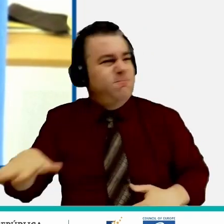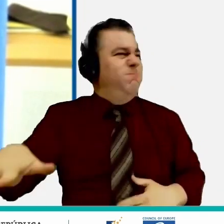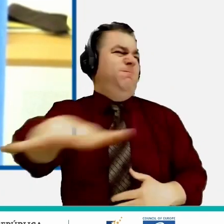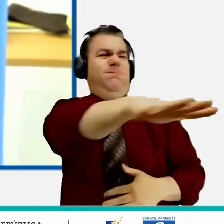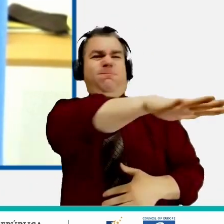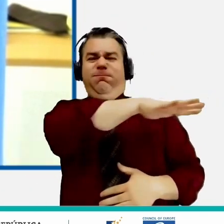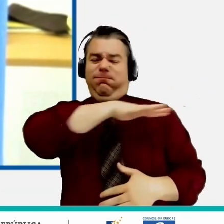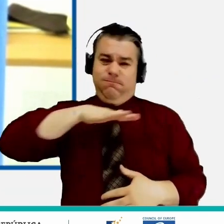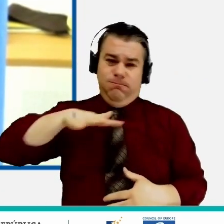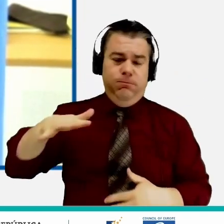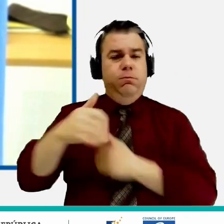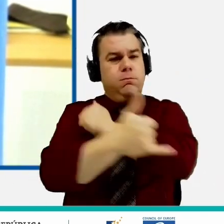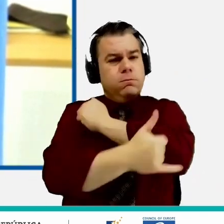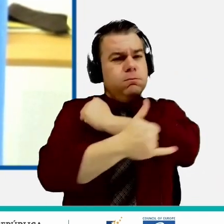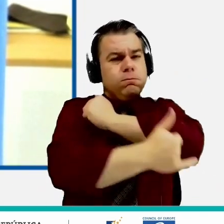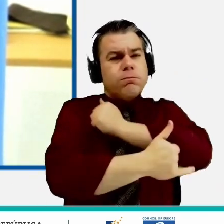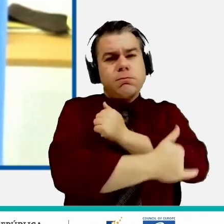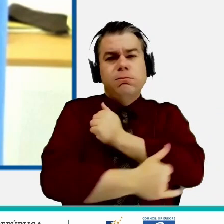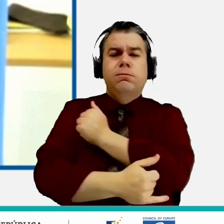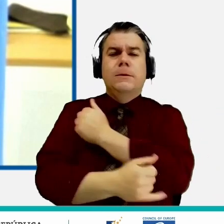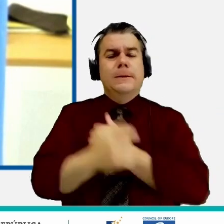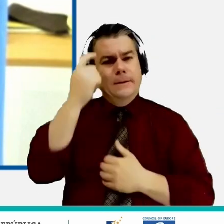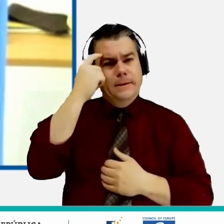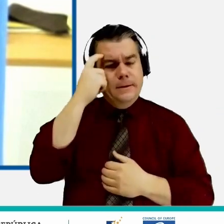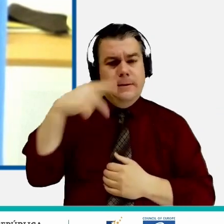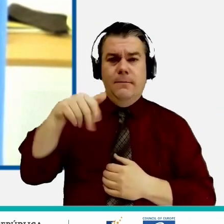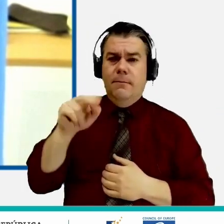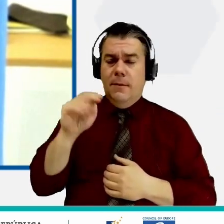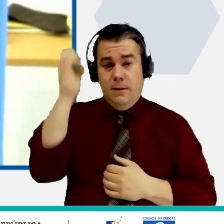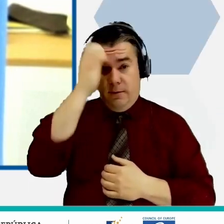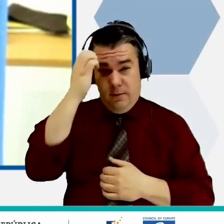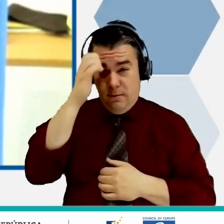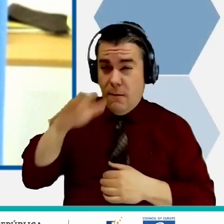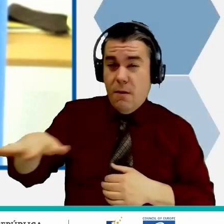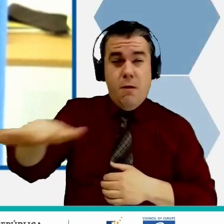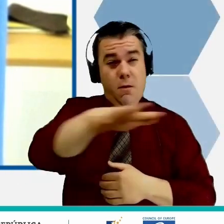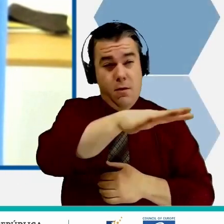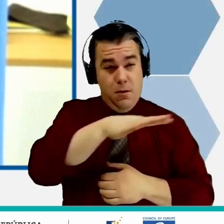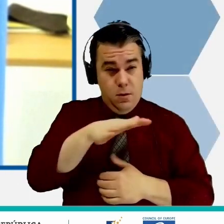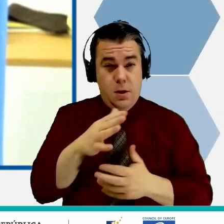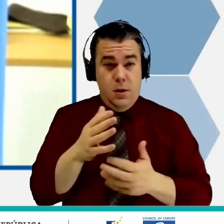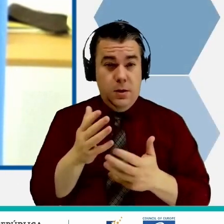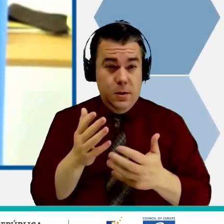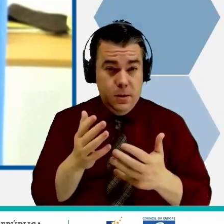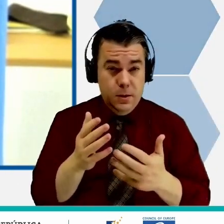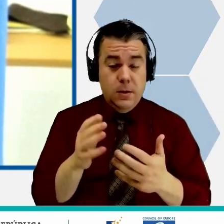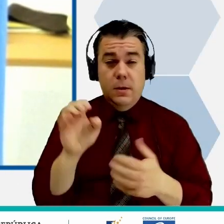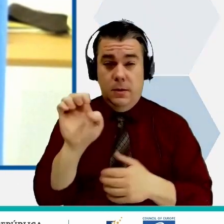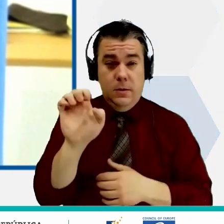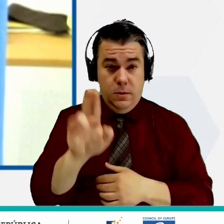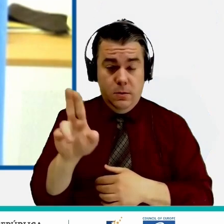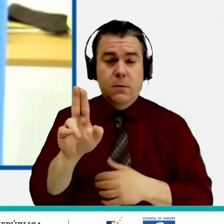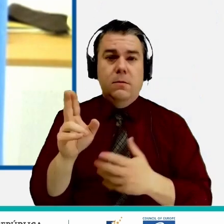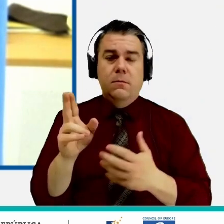which covers many countries, and we hope that in the pan-European region, these approaches of the European Union can be taken as an